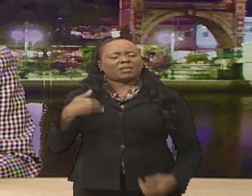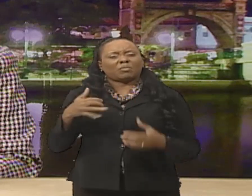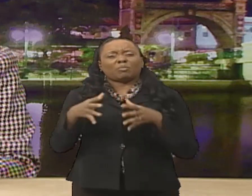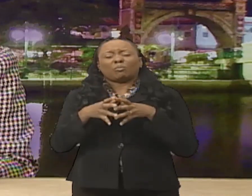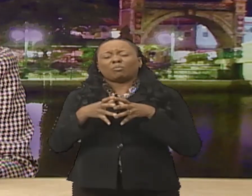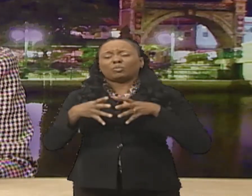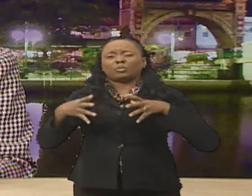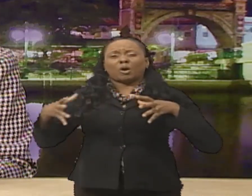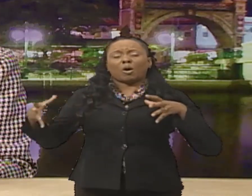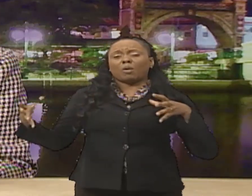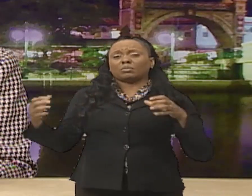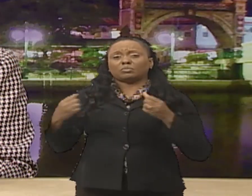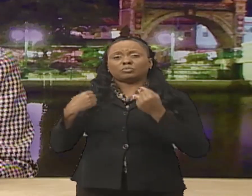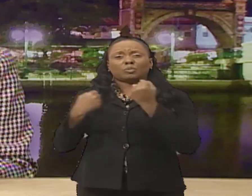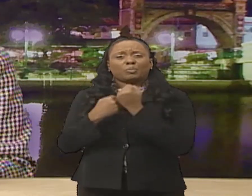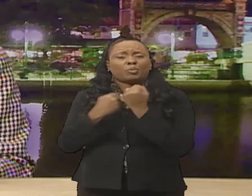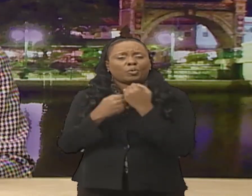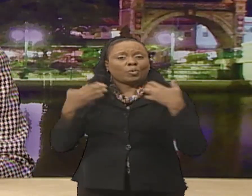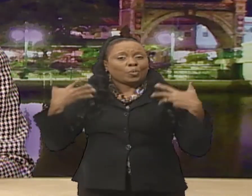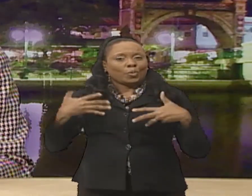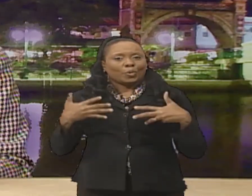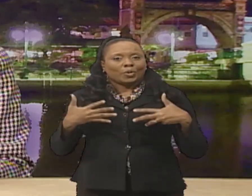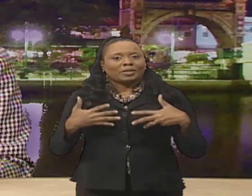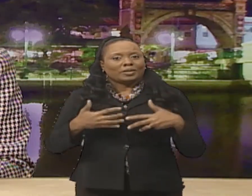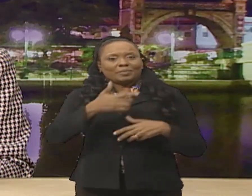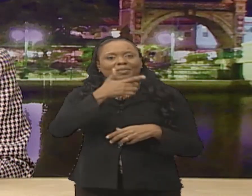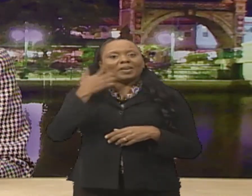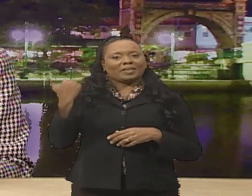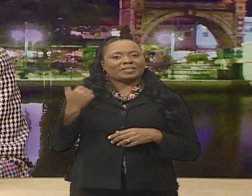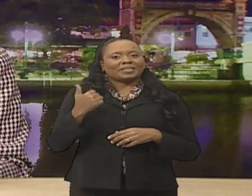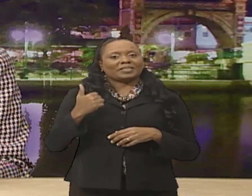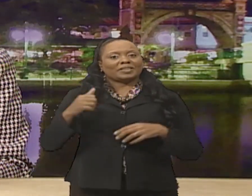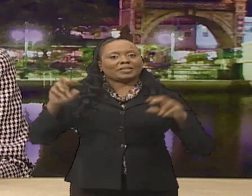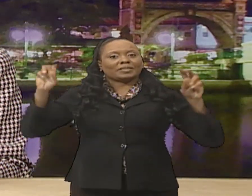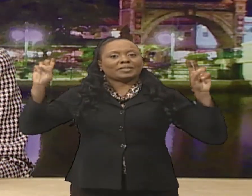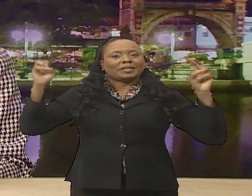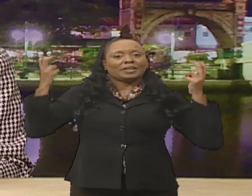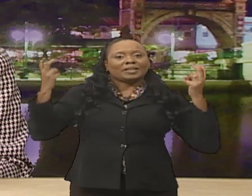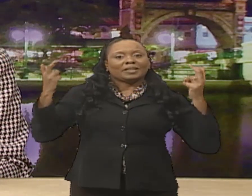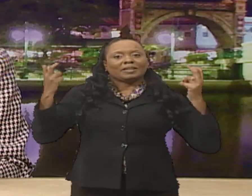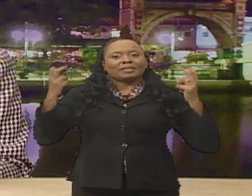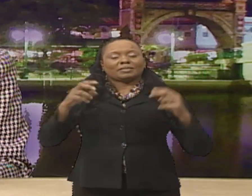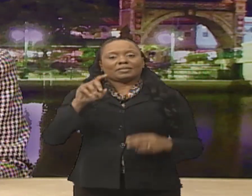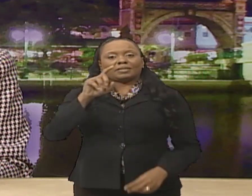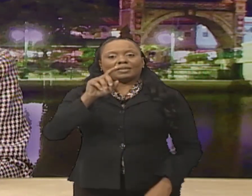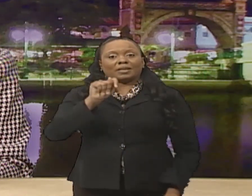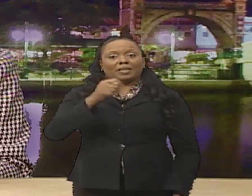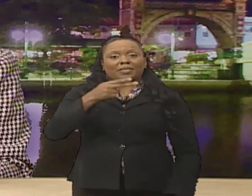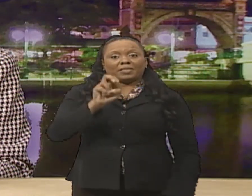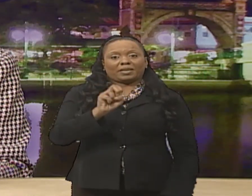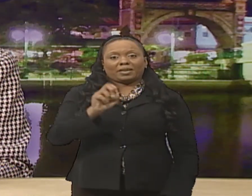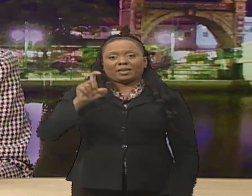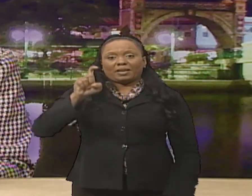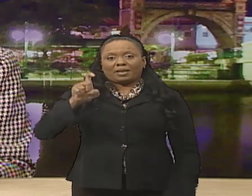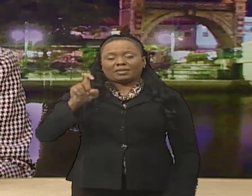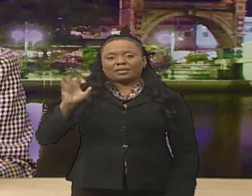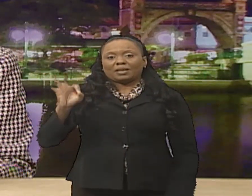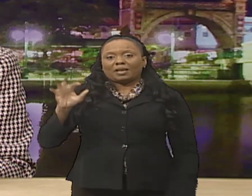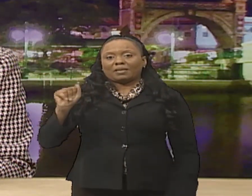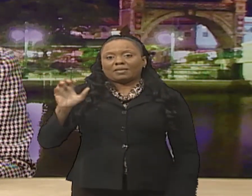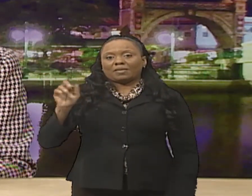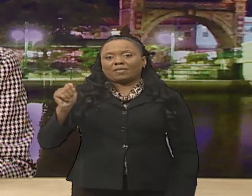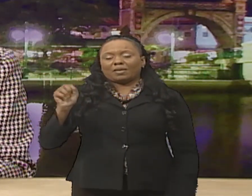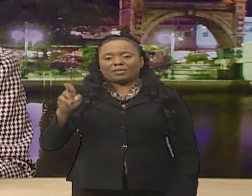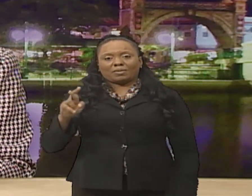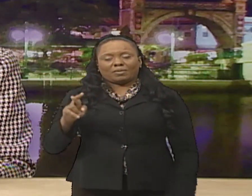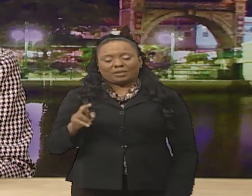a wave of support following his appearance on the new season of the UK's top reality talent show, The X Factor. He wowed